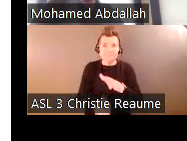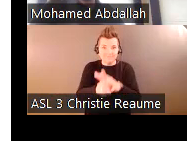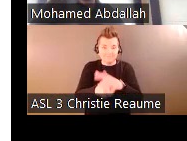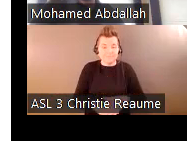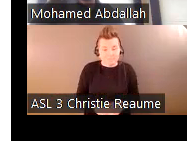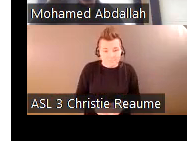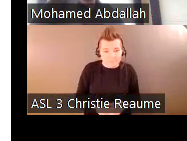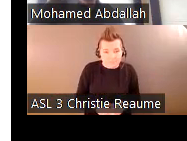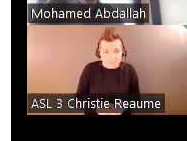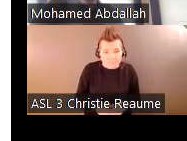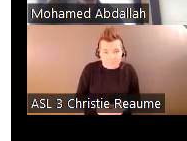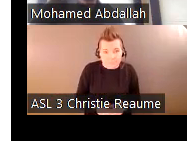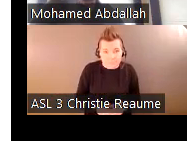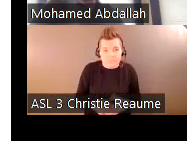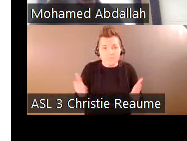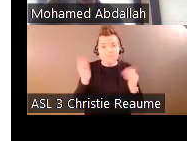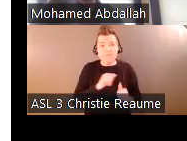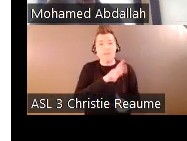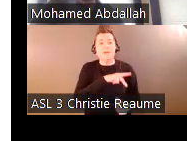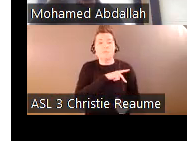Personal care needs is a challenge